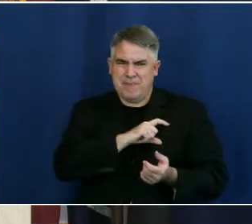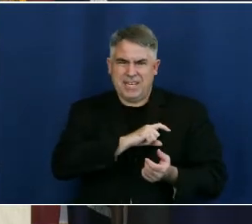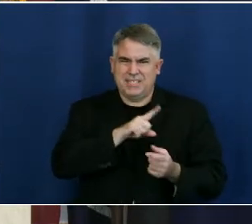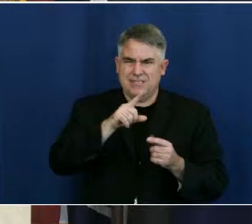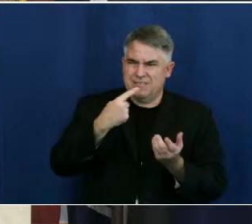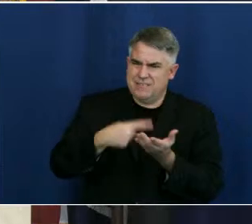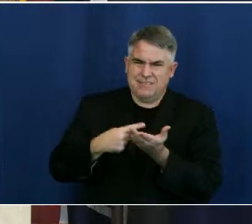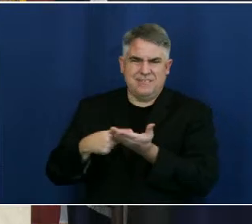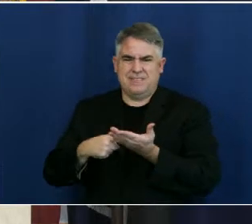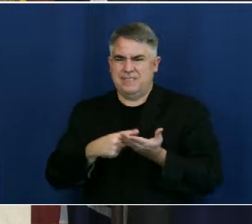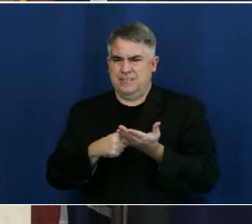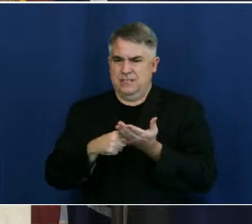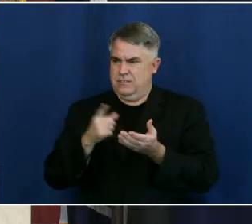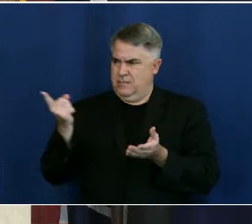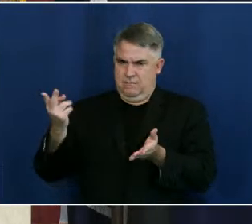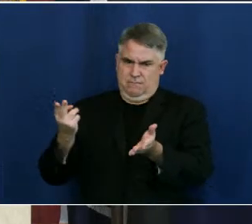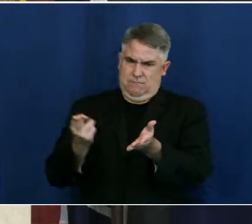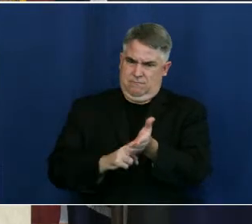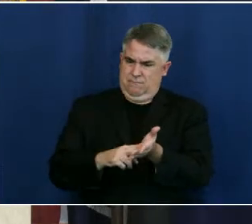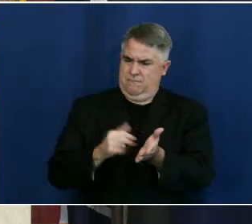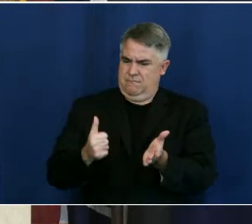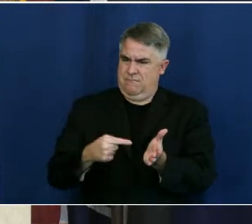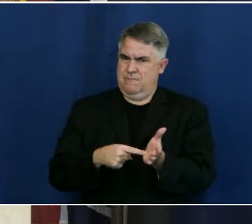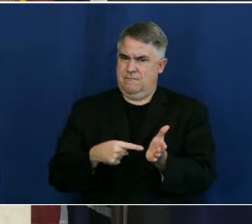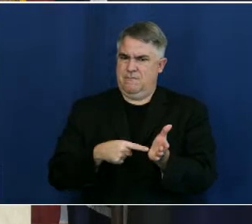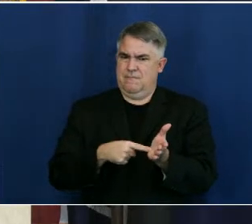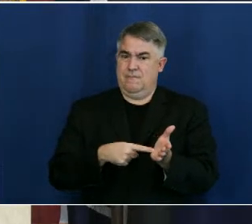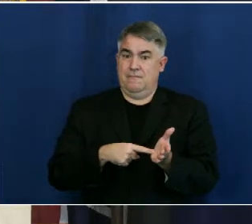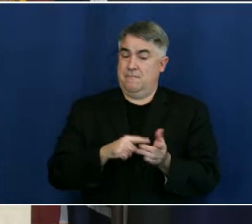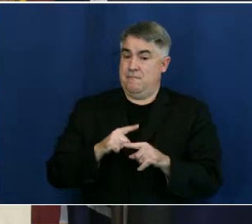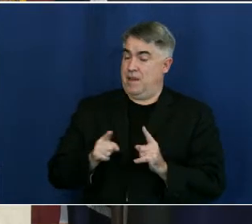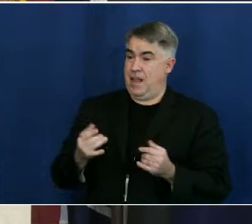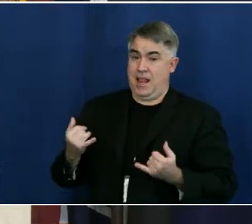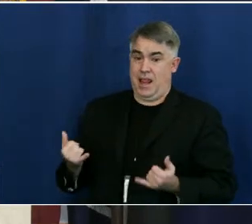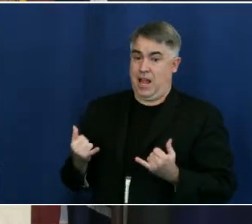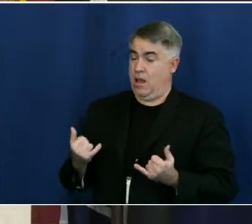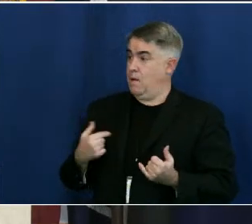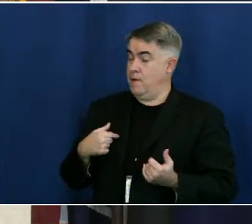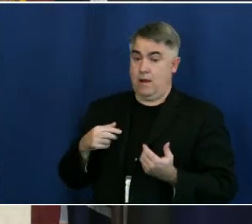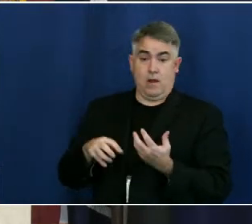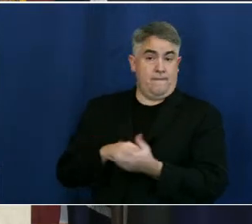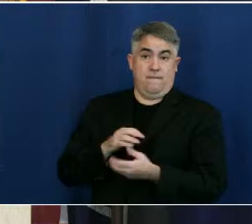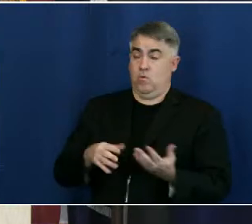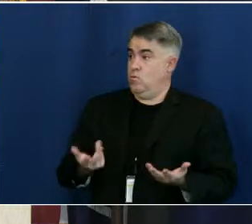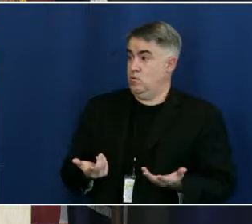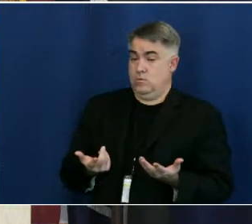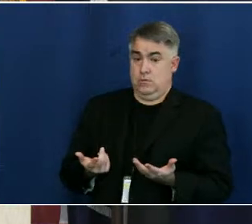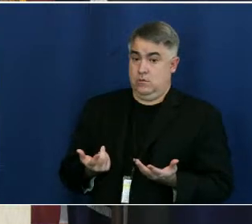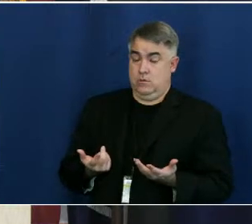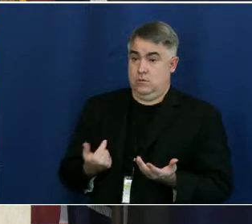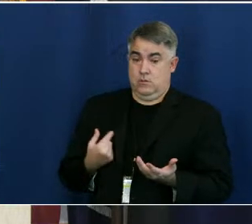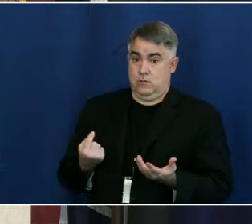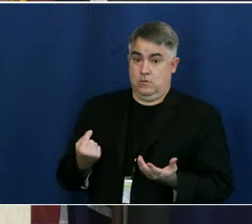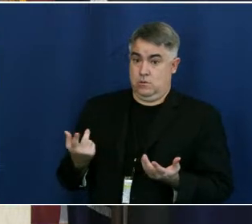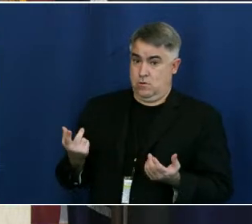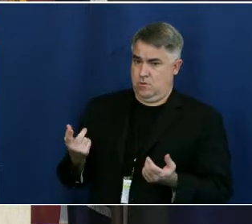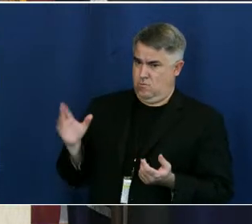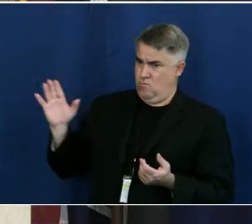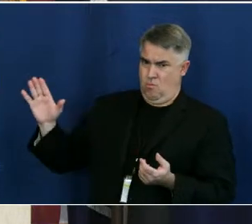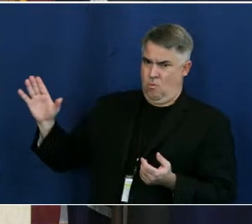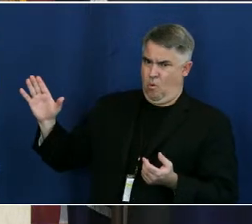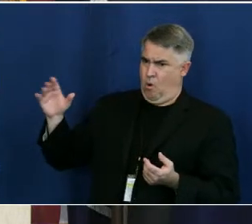respectfully, I'm confused at how your stance on law enforcement and why they're